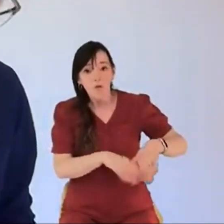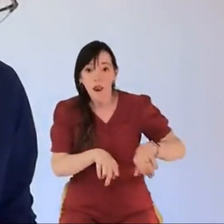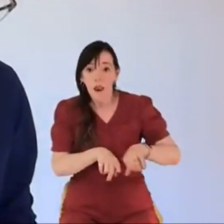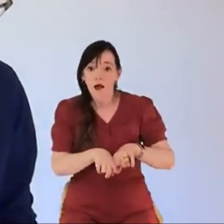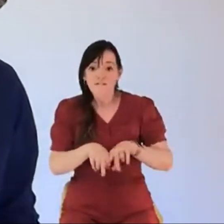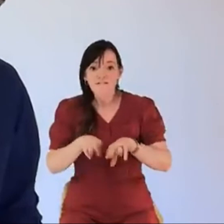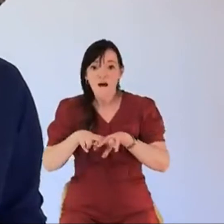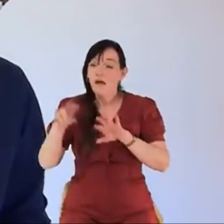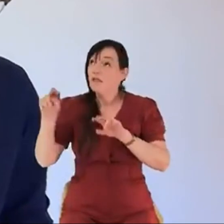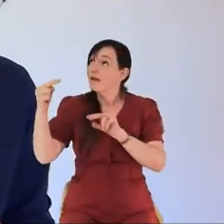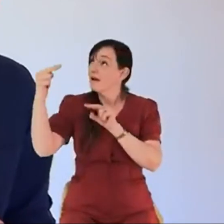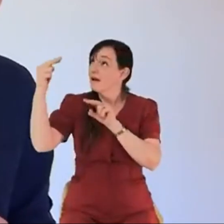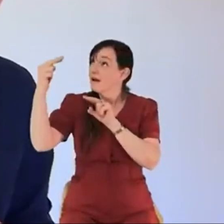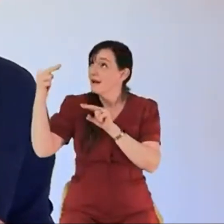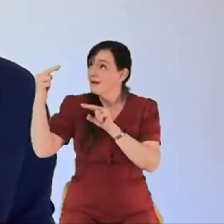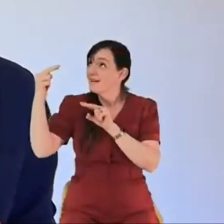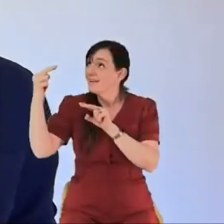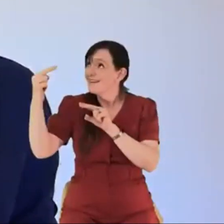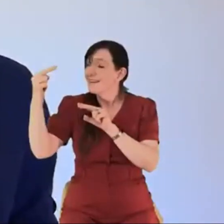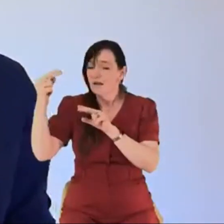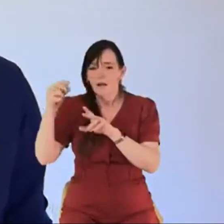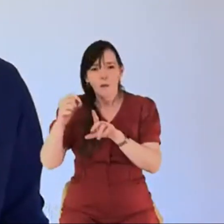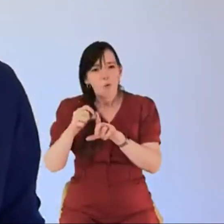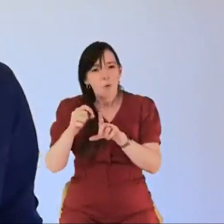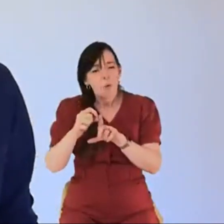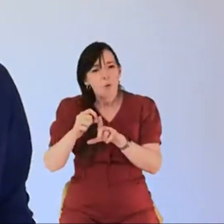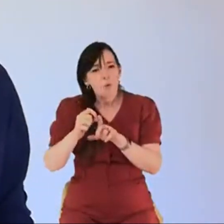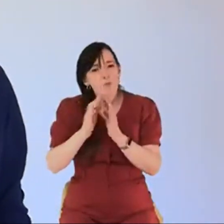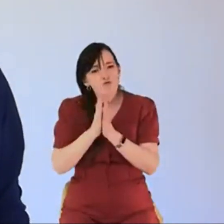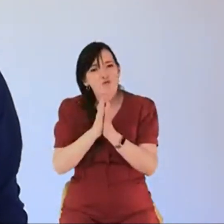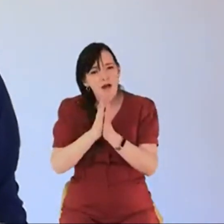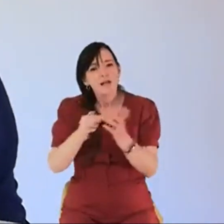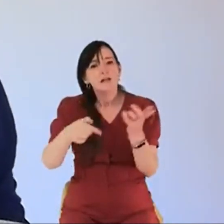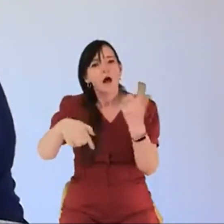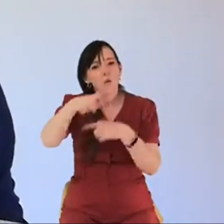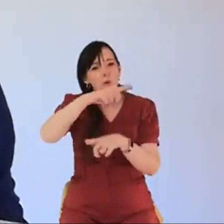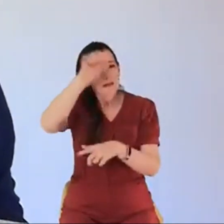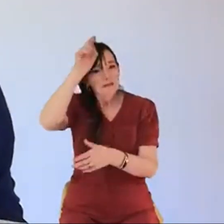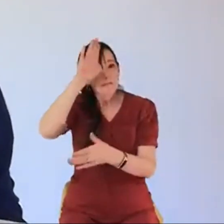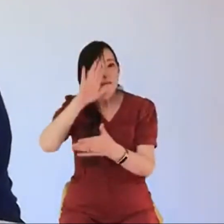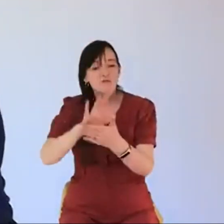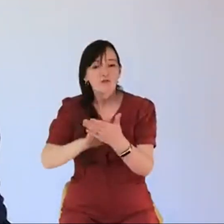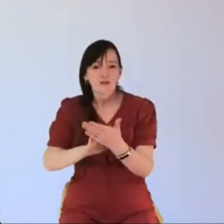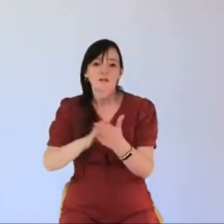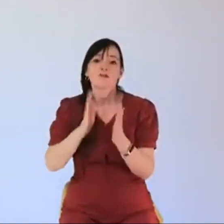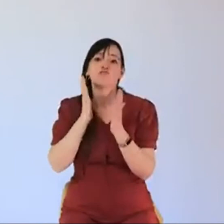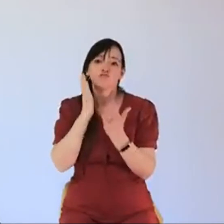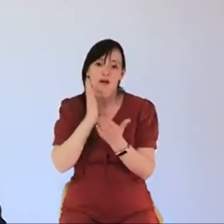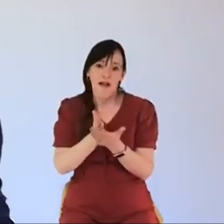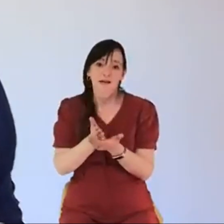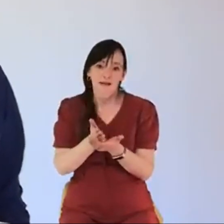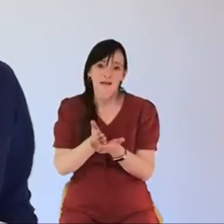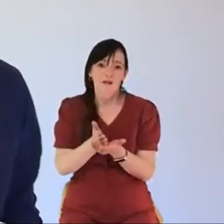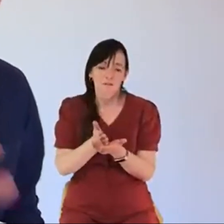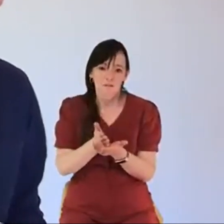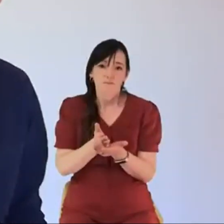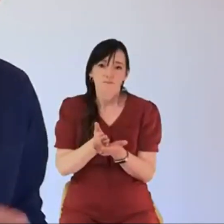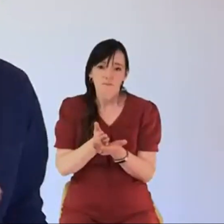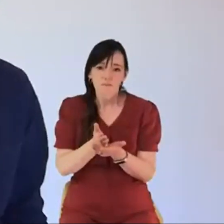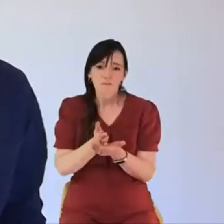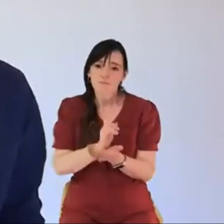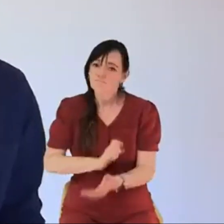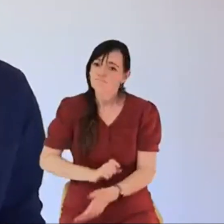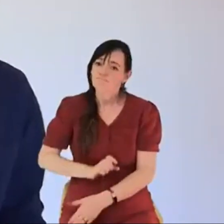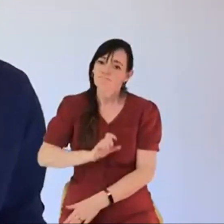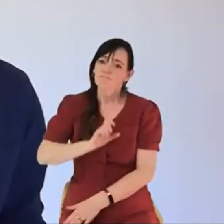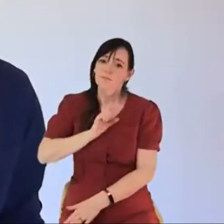praying that's that we would know the reality of that that we would know that we we can